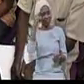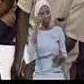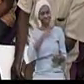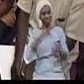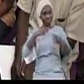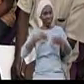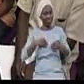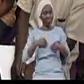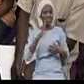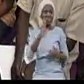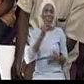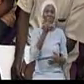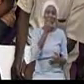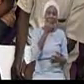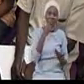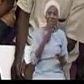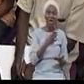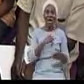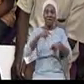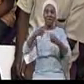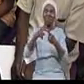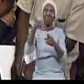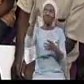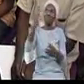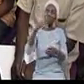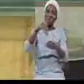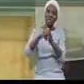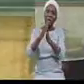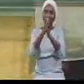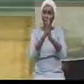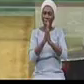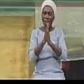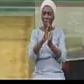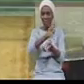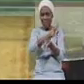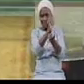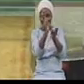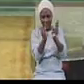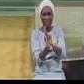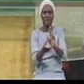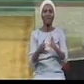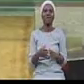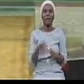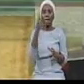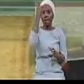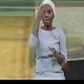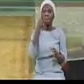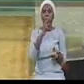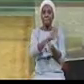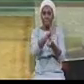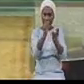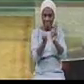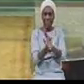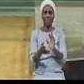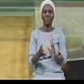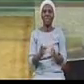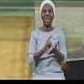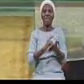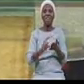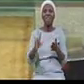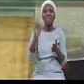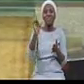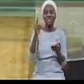Lord in parental repentance. It tells us in verse 19. In verse 19, it says, arise,